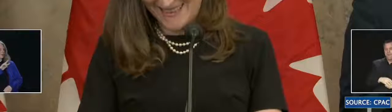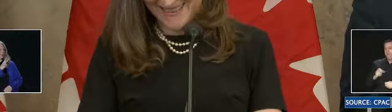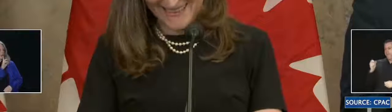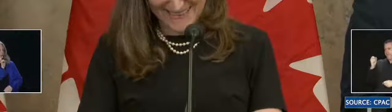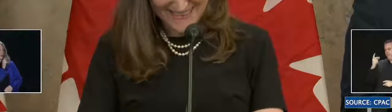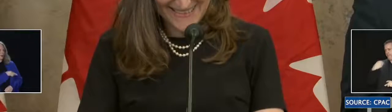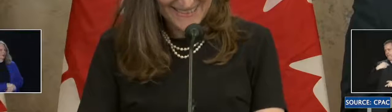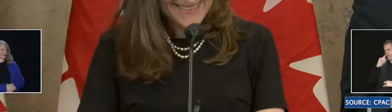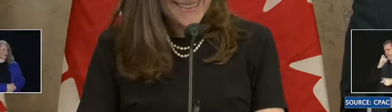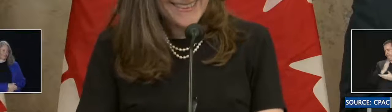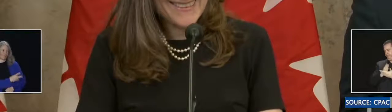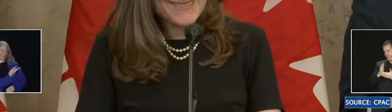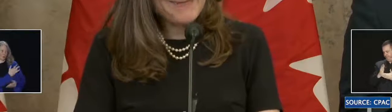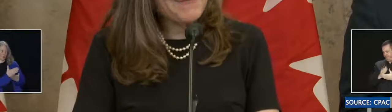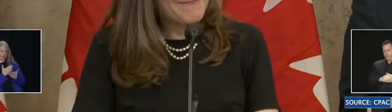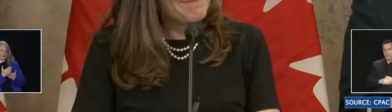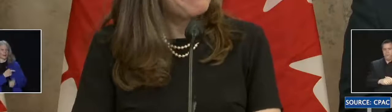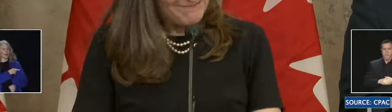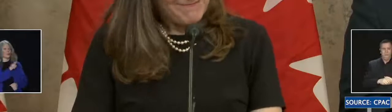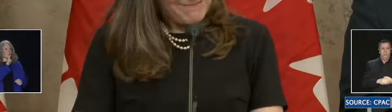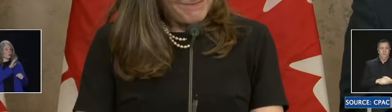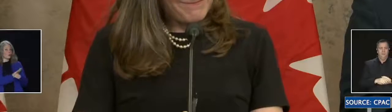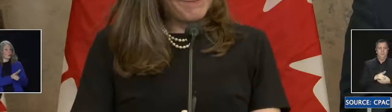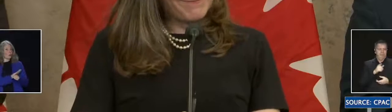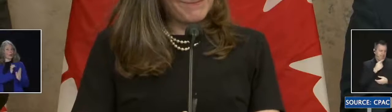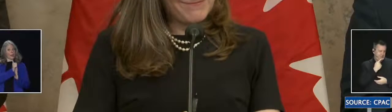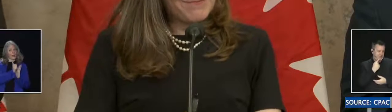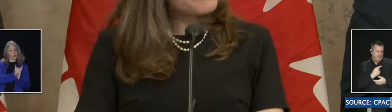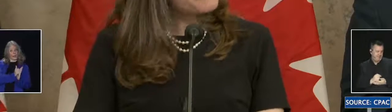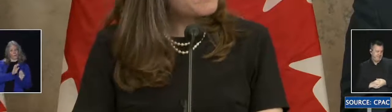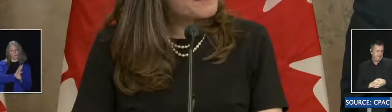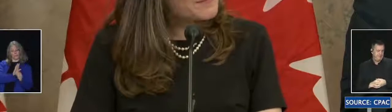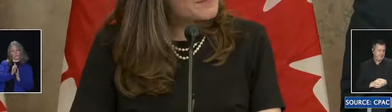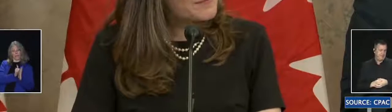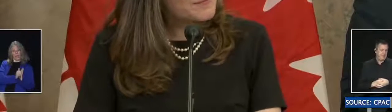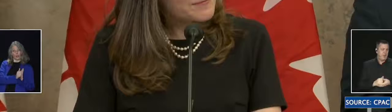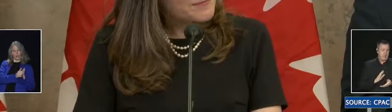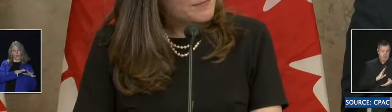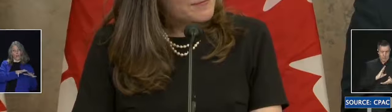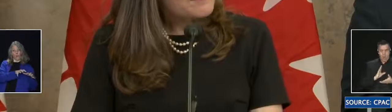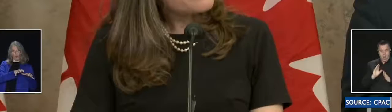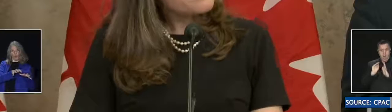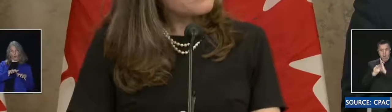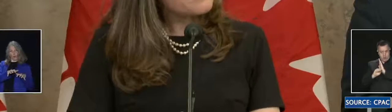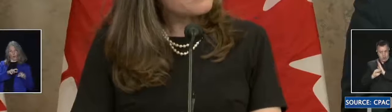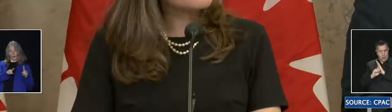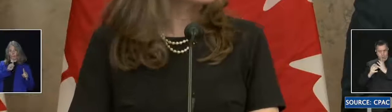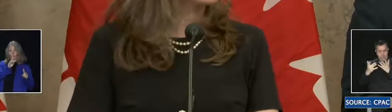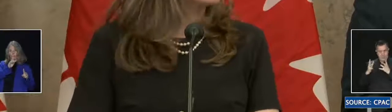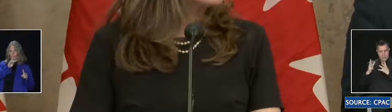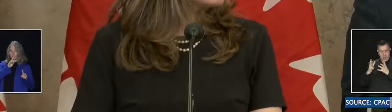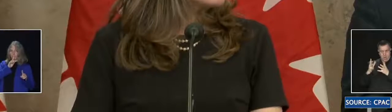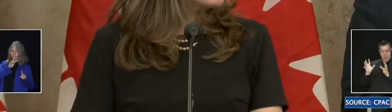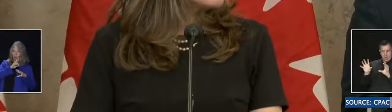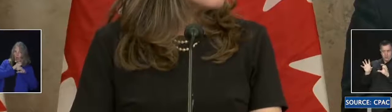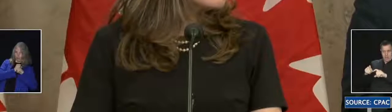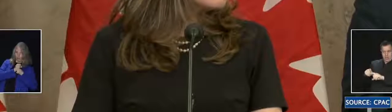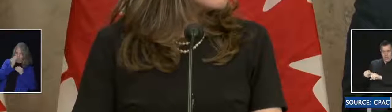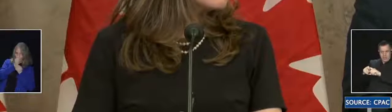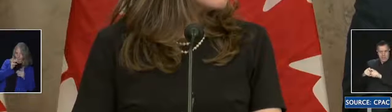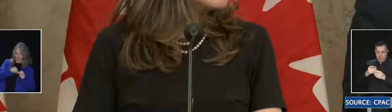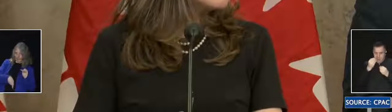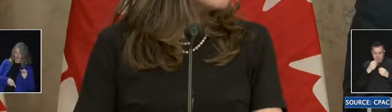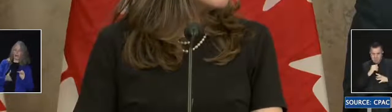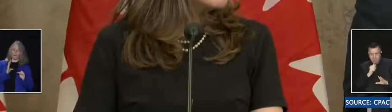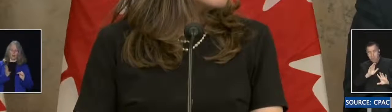So you're confirming that accounts have been frozen, both personal and corporate, but you're not releasing the information. And the actual follow-up is, I'm